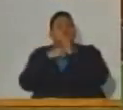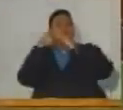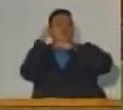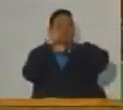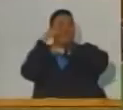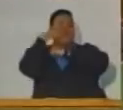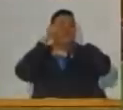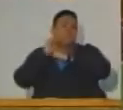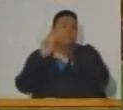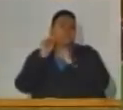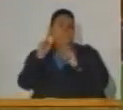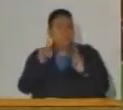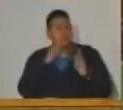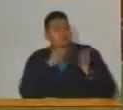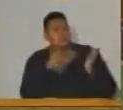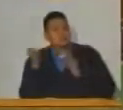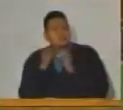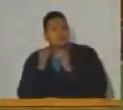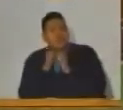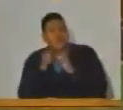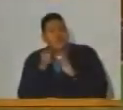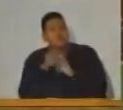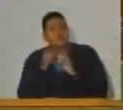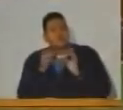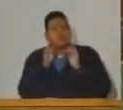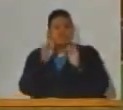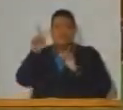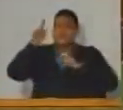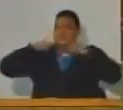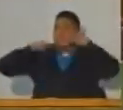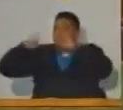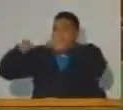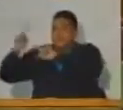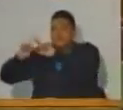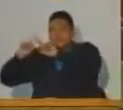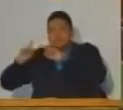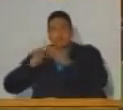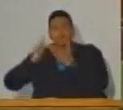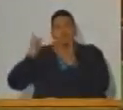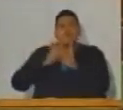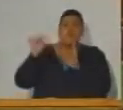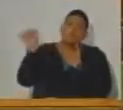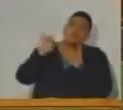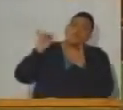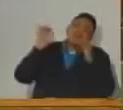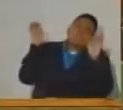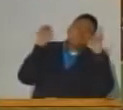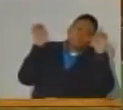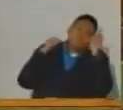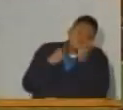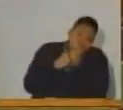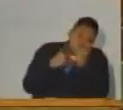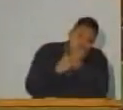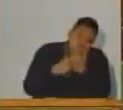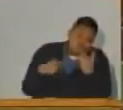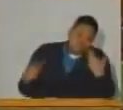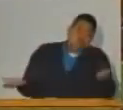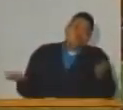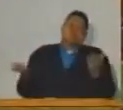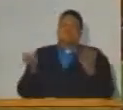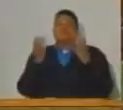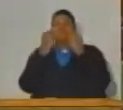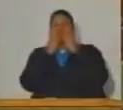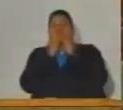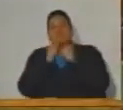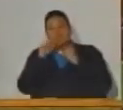to deliver more effectively its range of programs, such as emergency assistance,